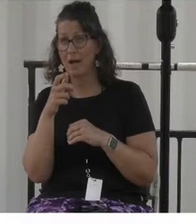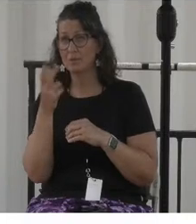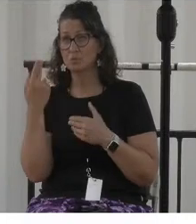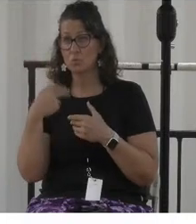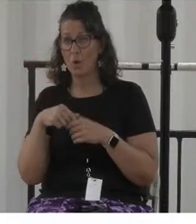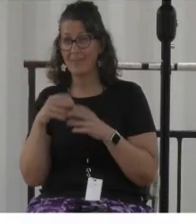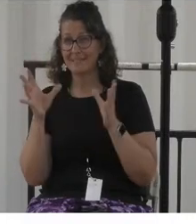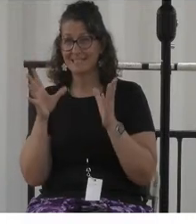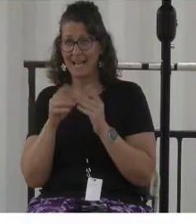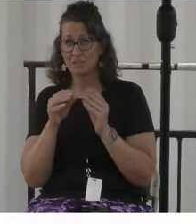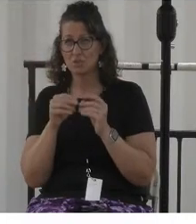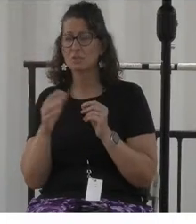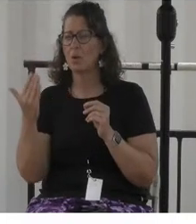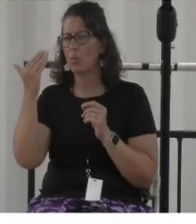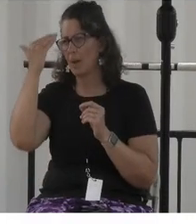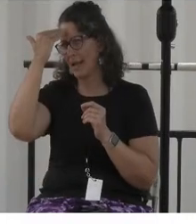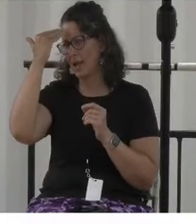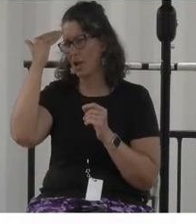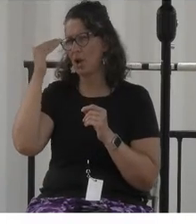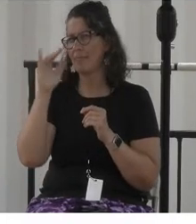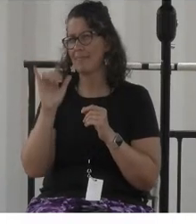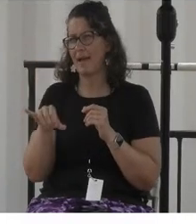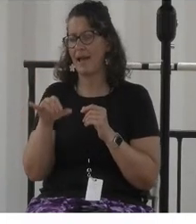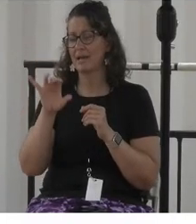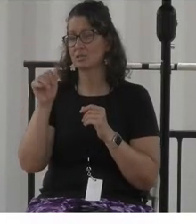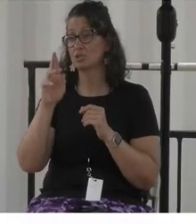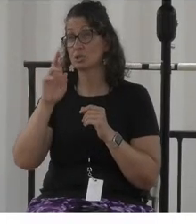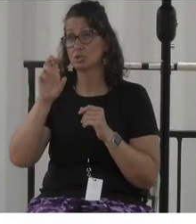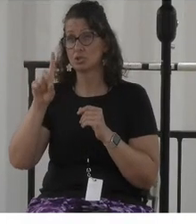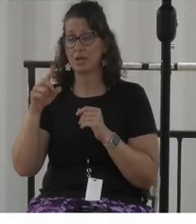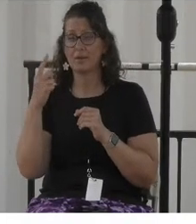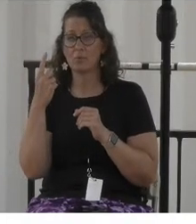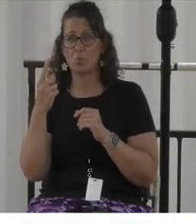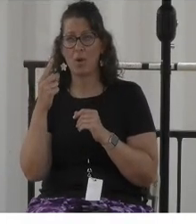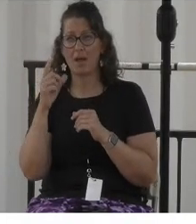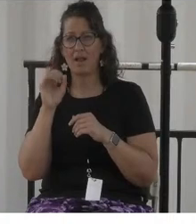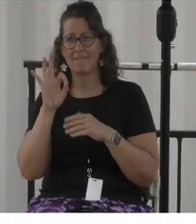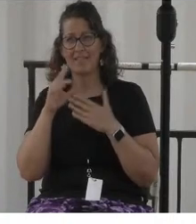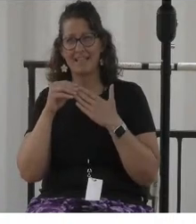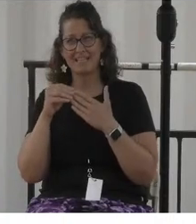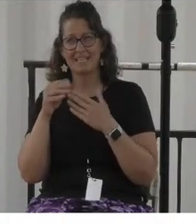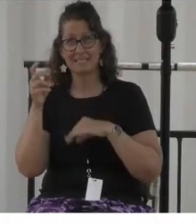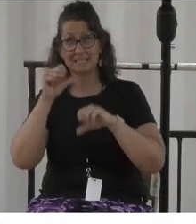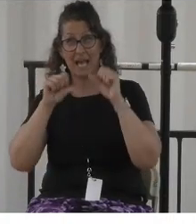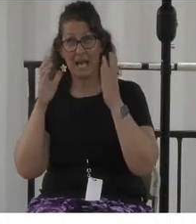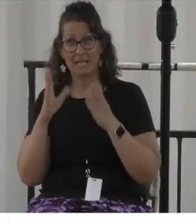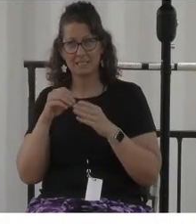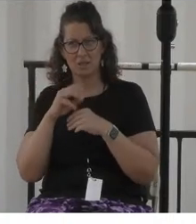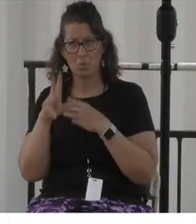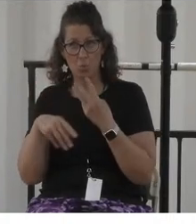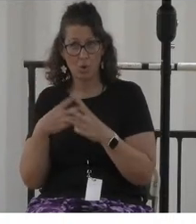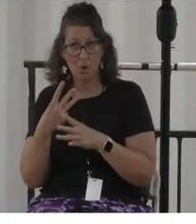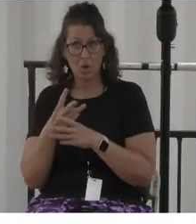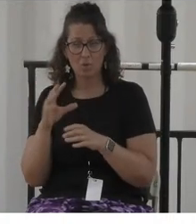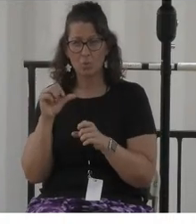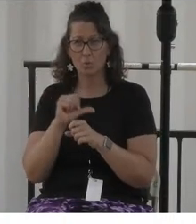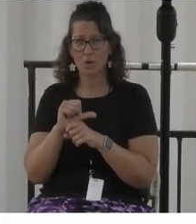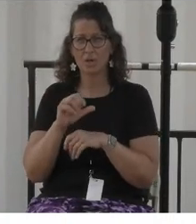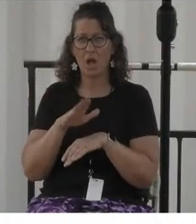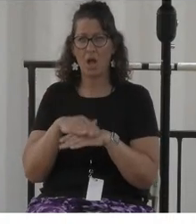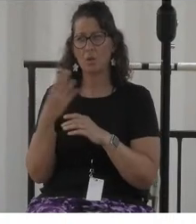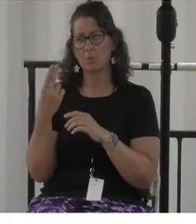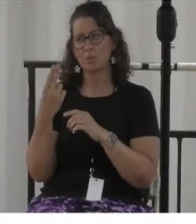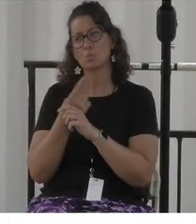are probably aware that Jared is one of the leading scientists in the world working on